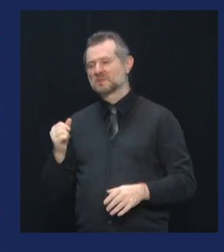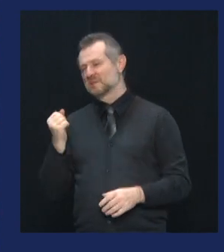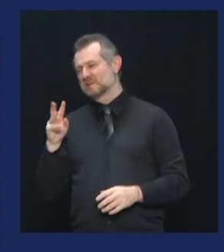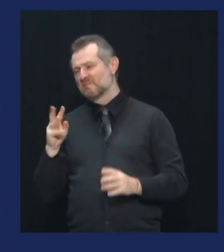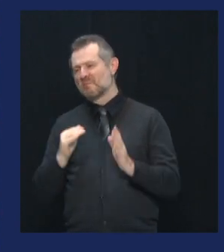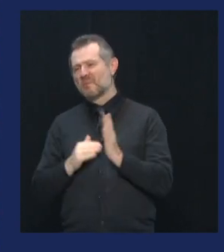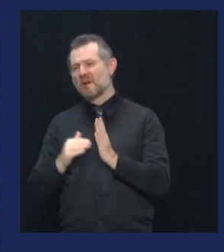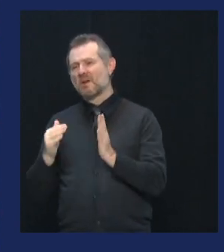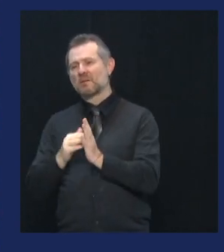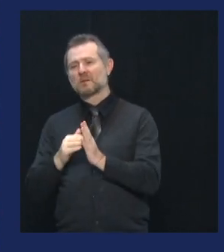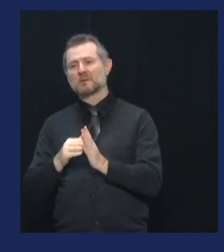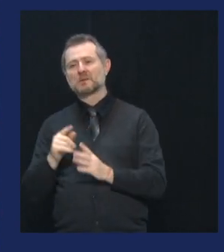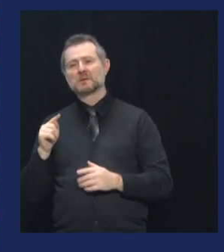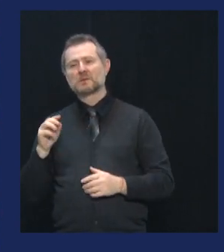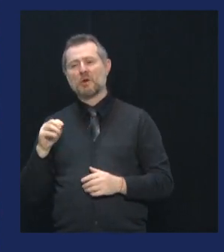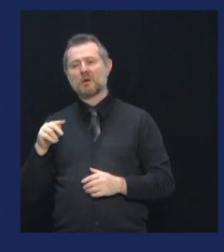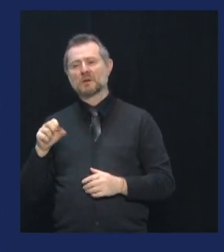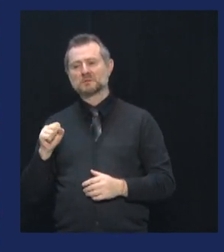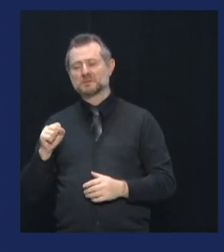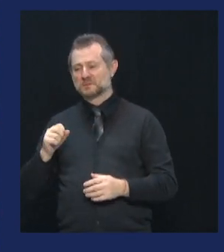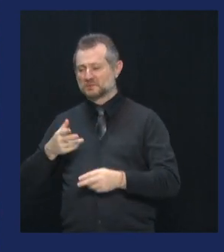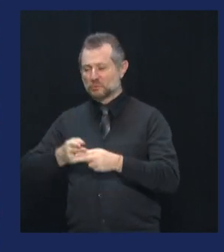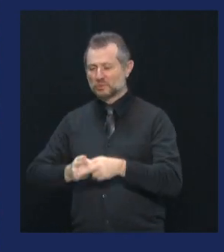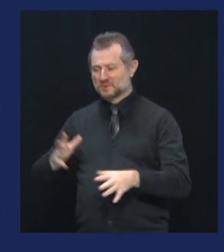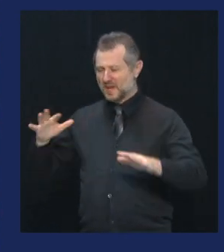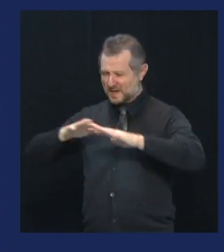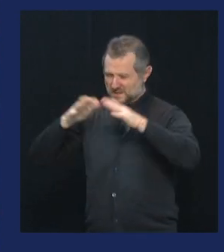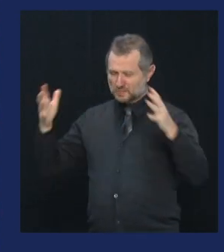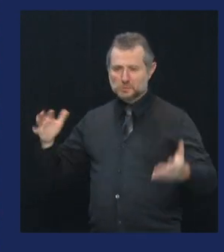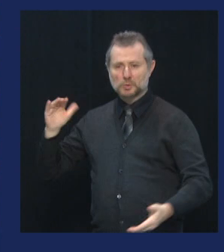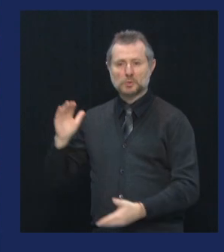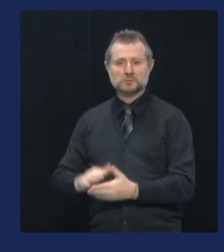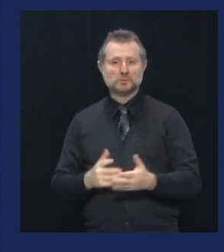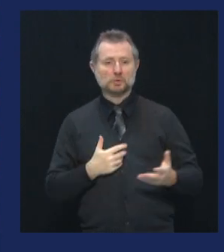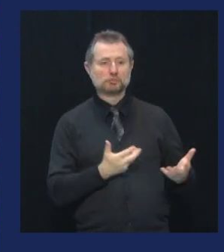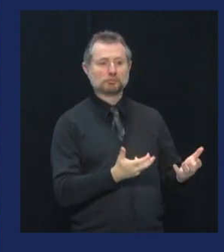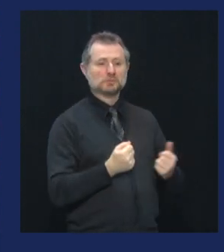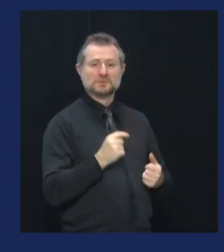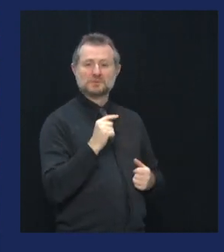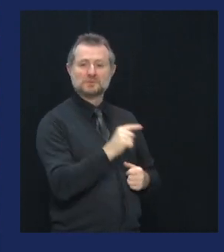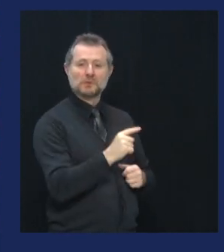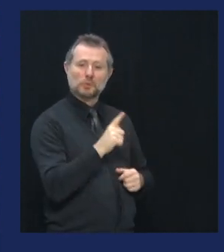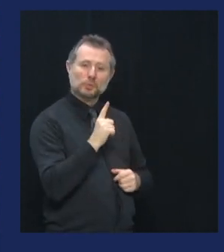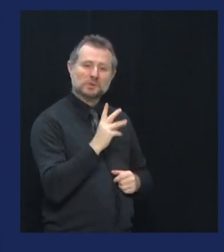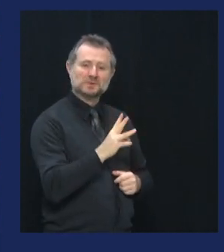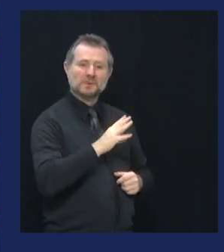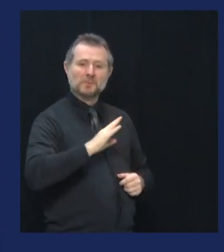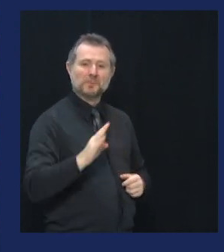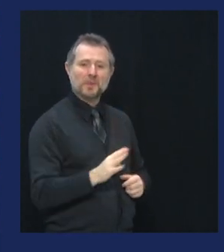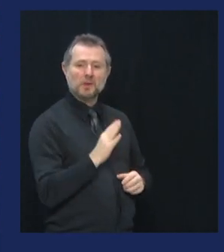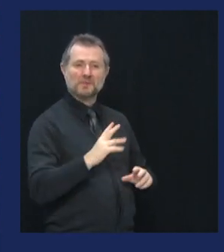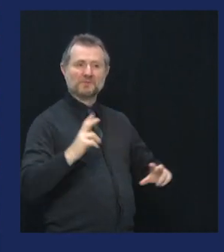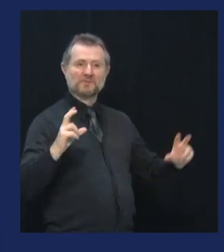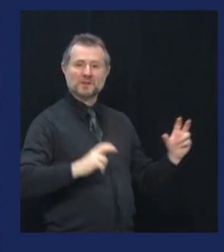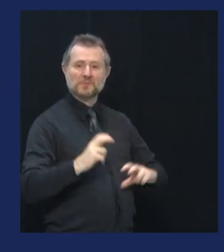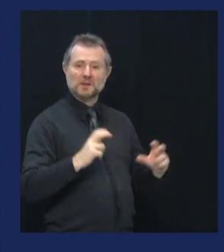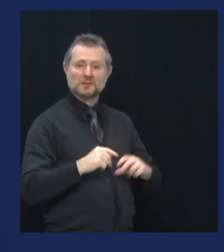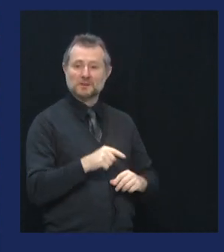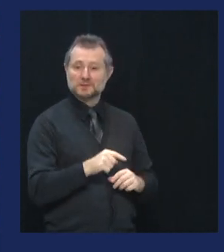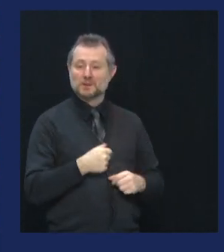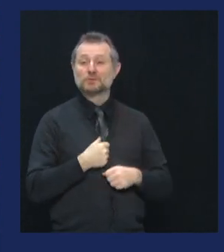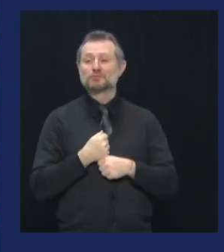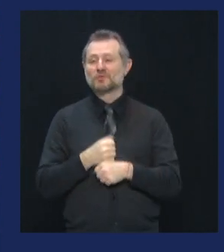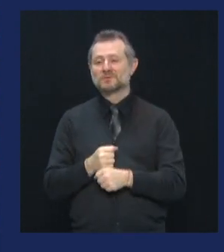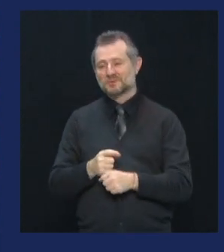$26 billion in direct investment, and create over 17,000 good-paying jobs.